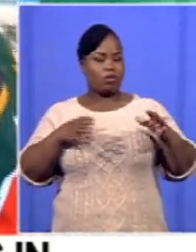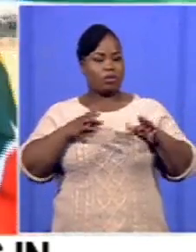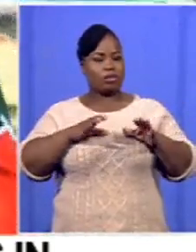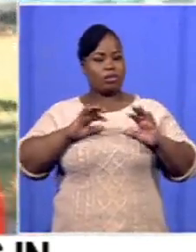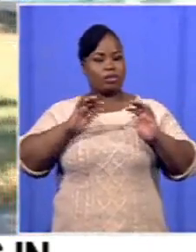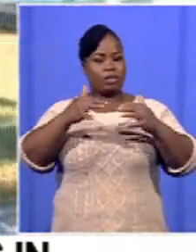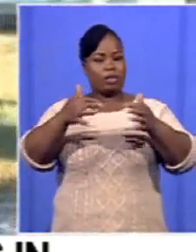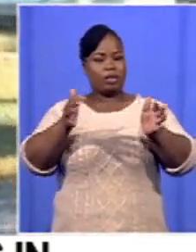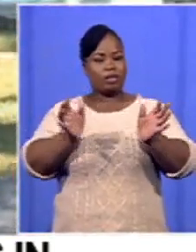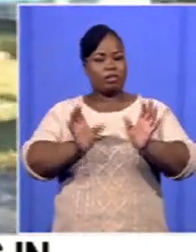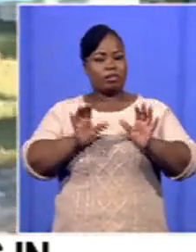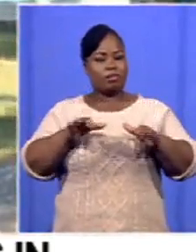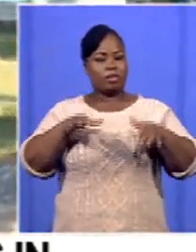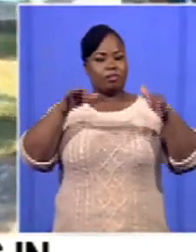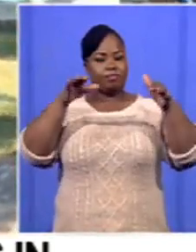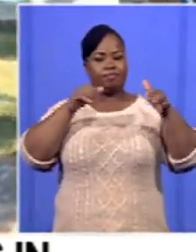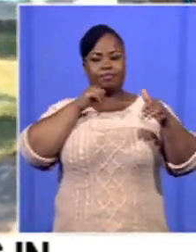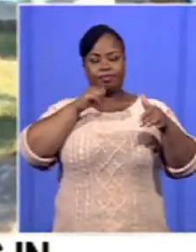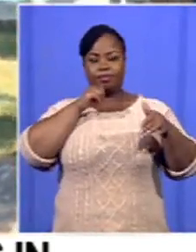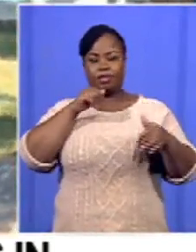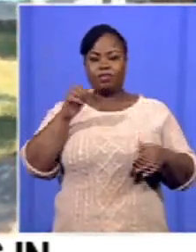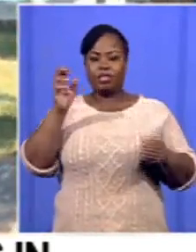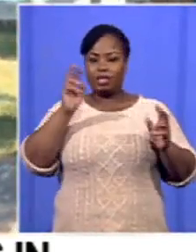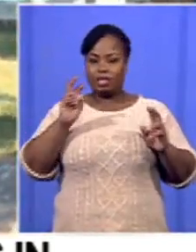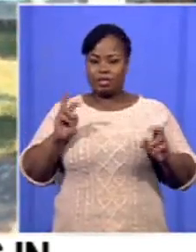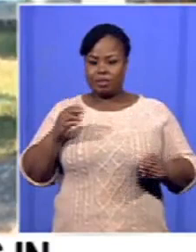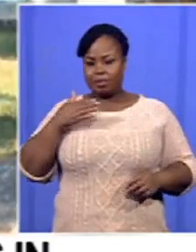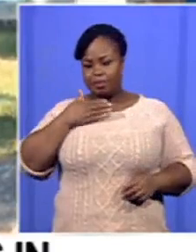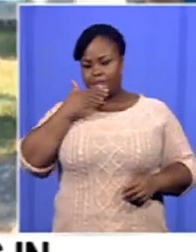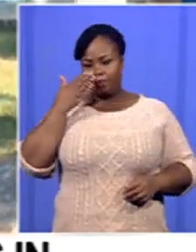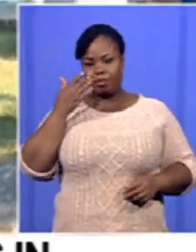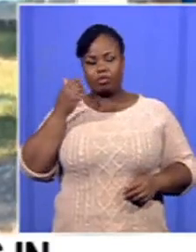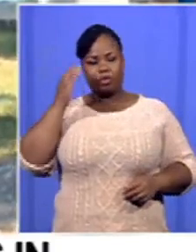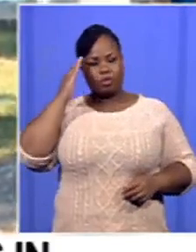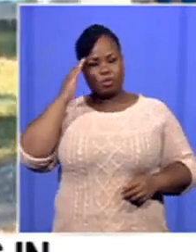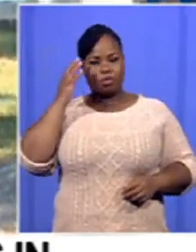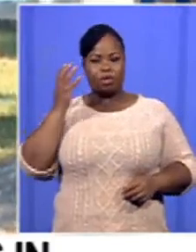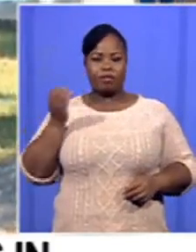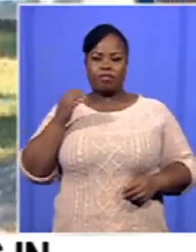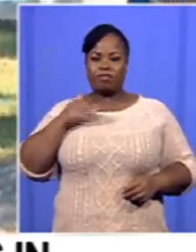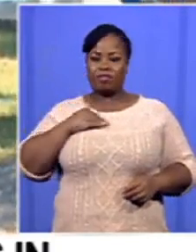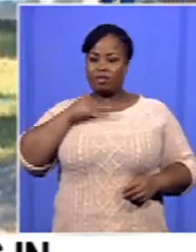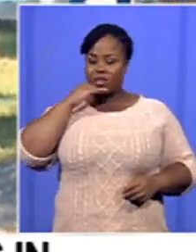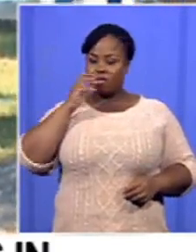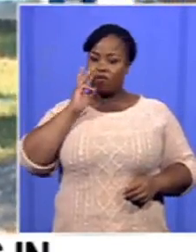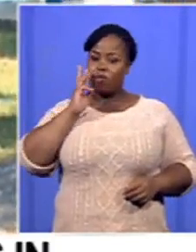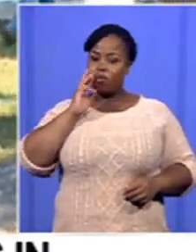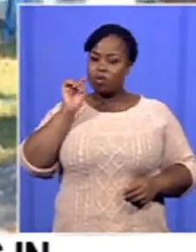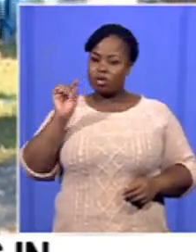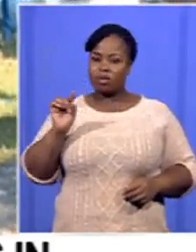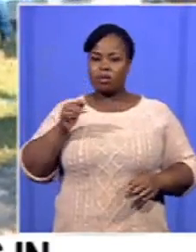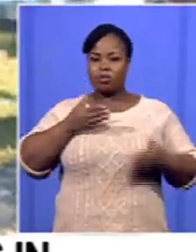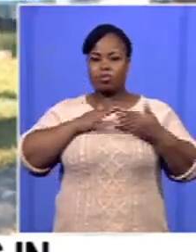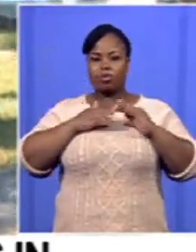that even if there's no electricity, then we know we have already enough water, so that the community can